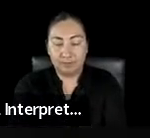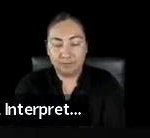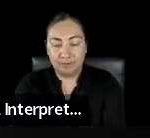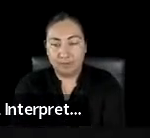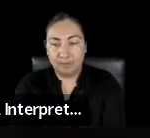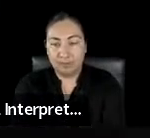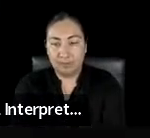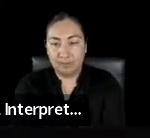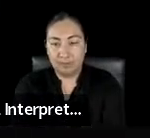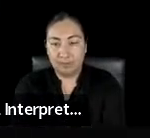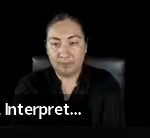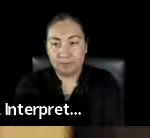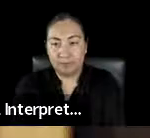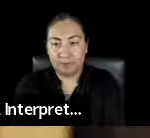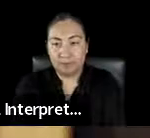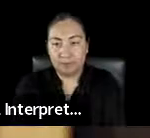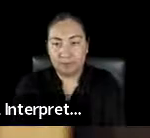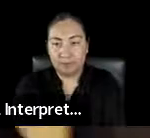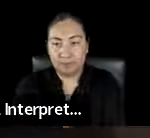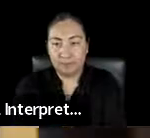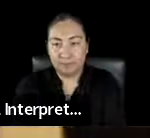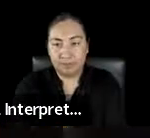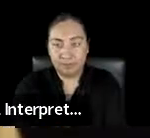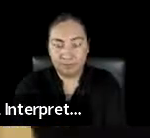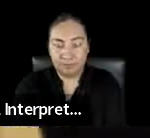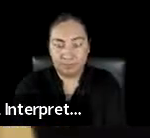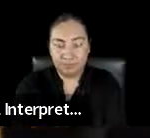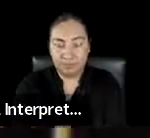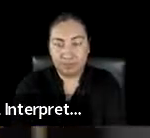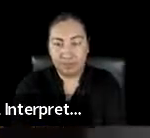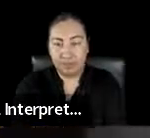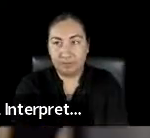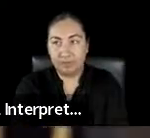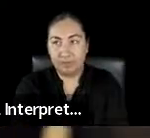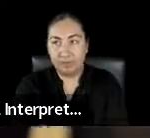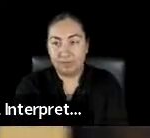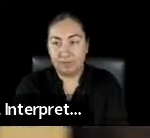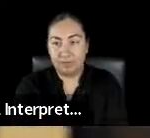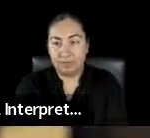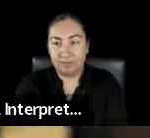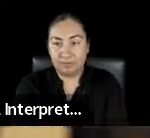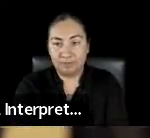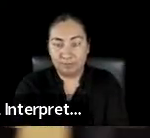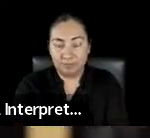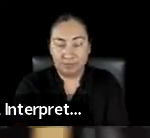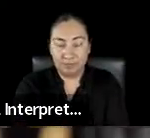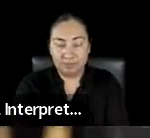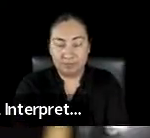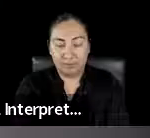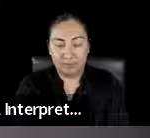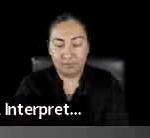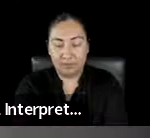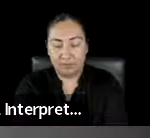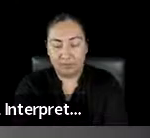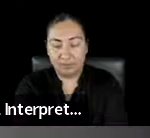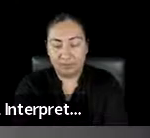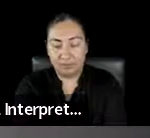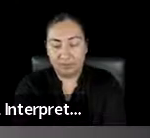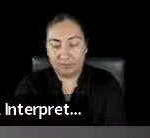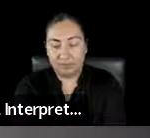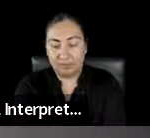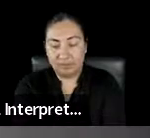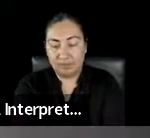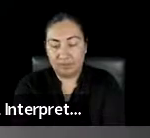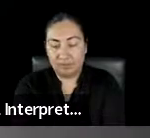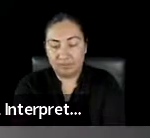from Victoria that you stopped showing up to dance practice. Are you hurt? I should have said something when you stopped taking care